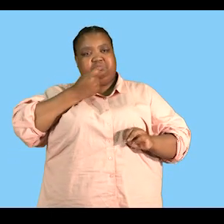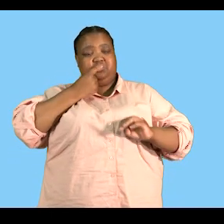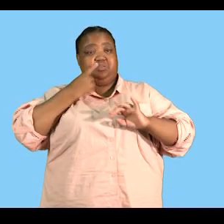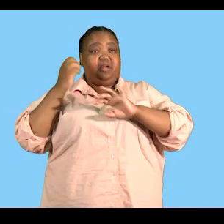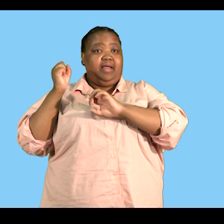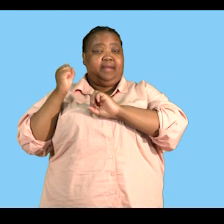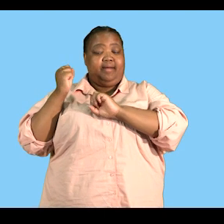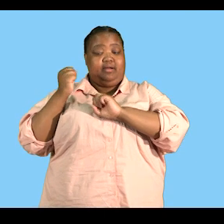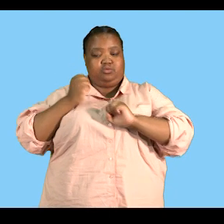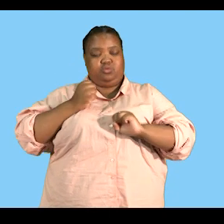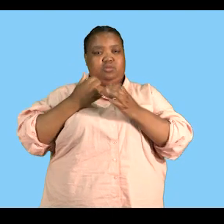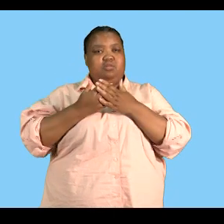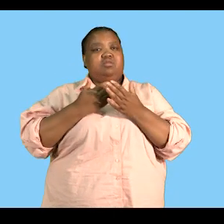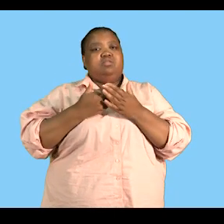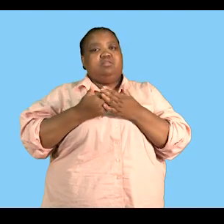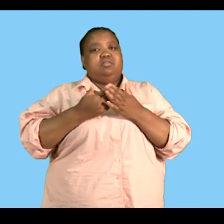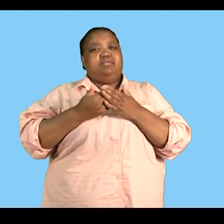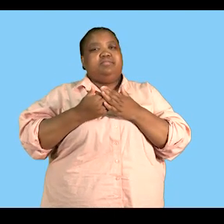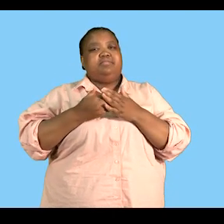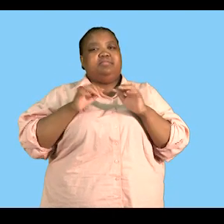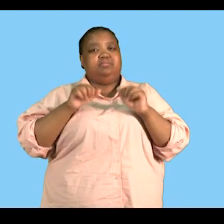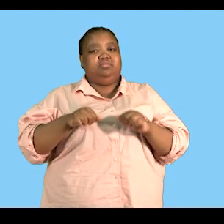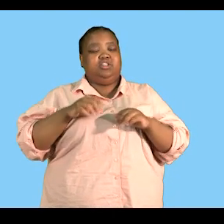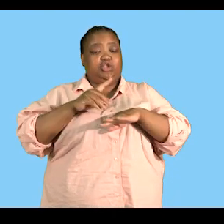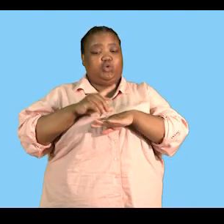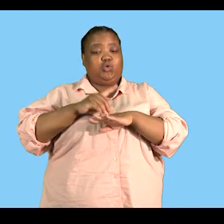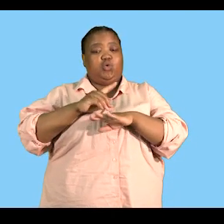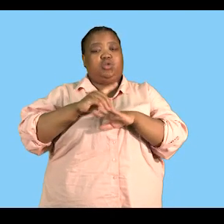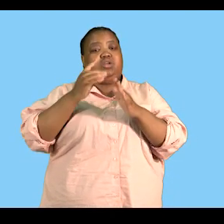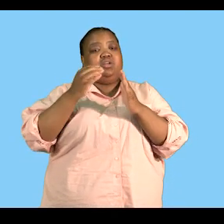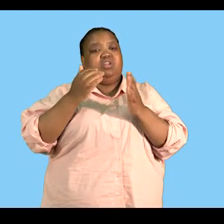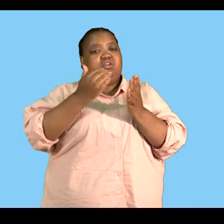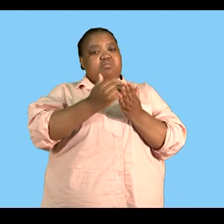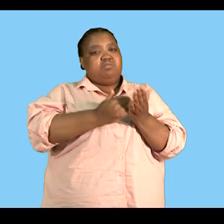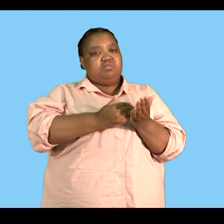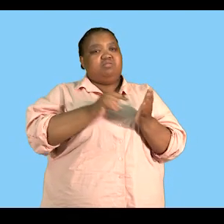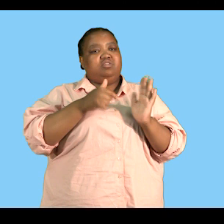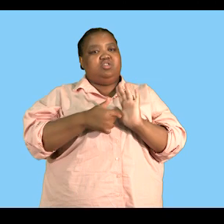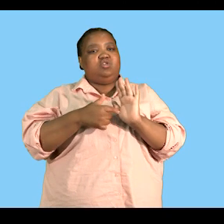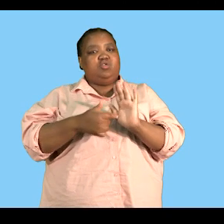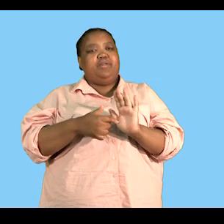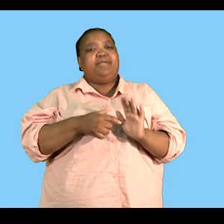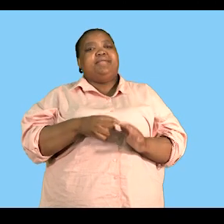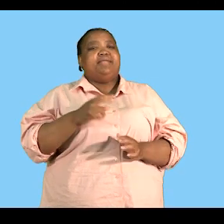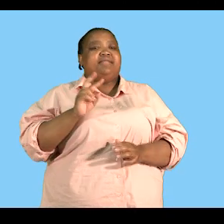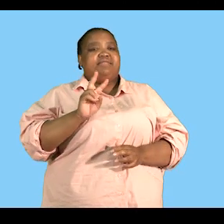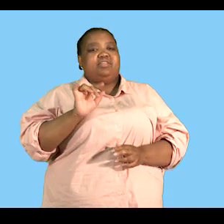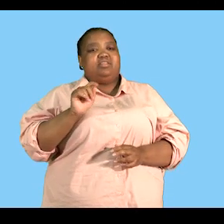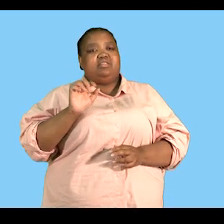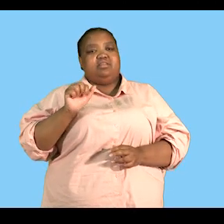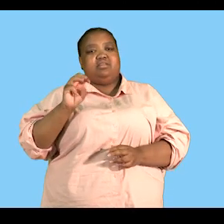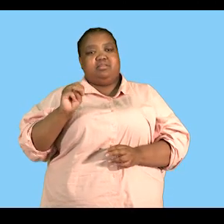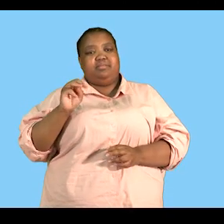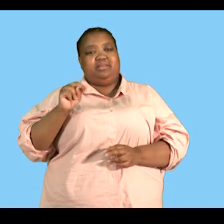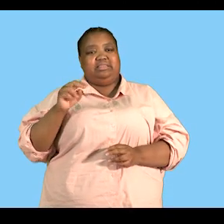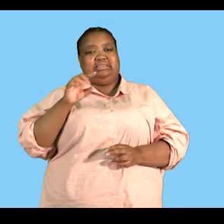pictures shown two types of prescriptions to use, namely vitamin C and